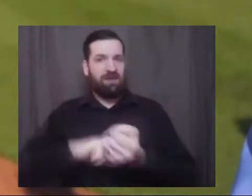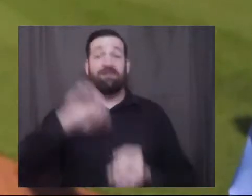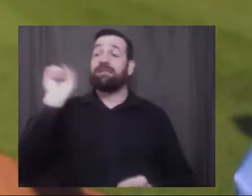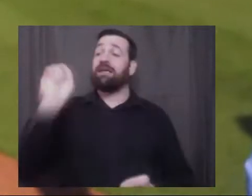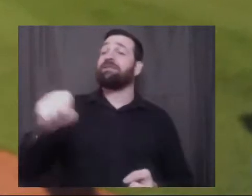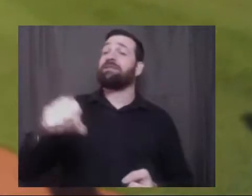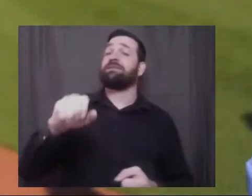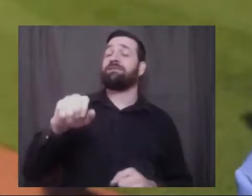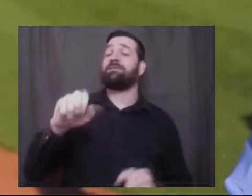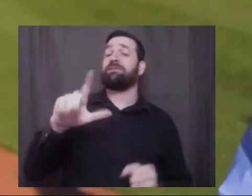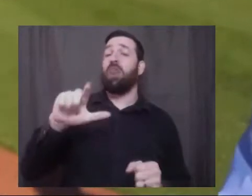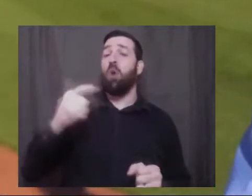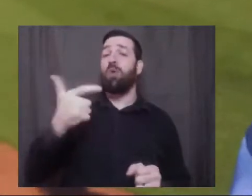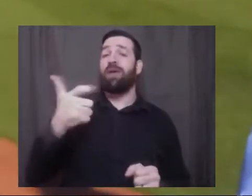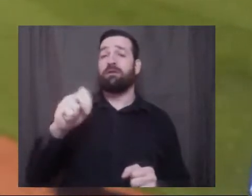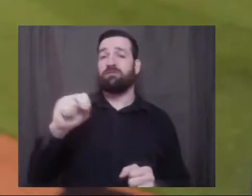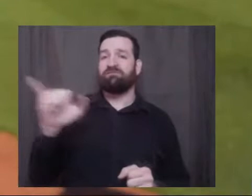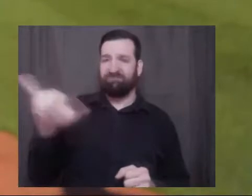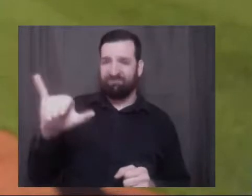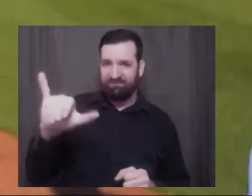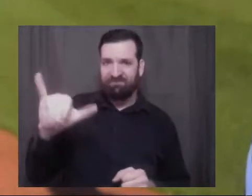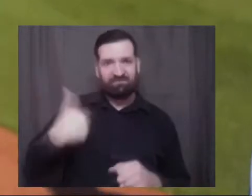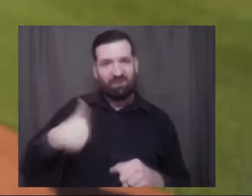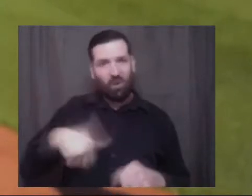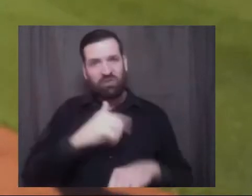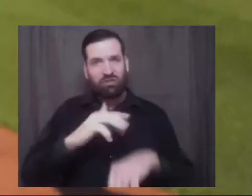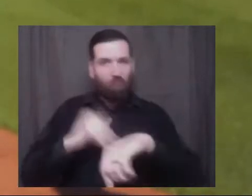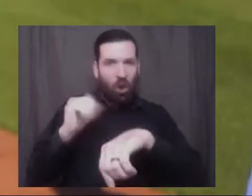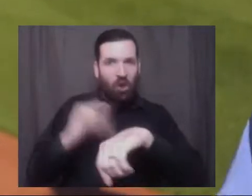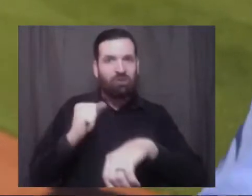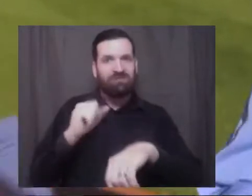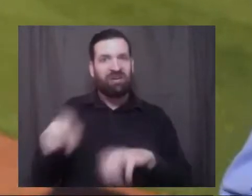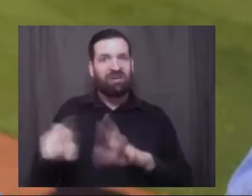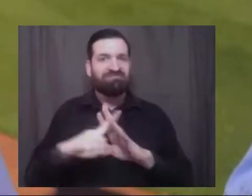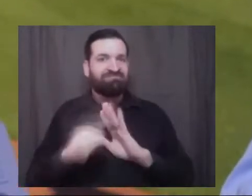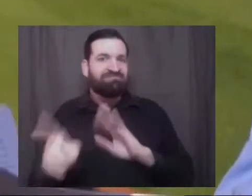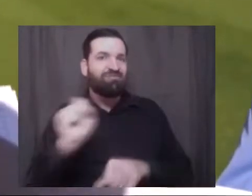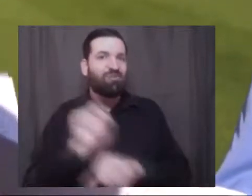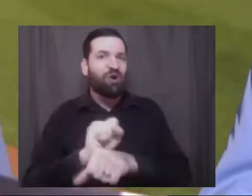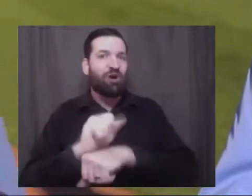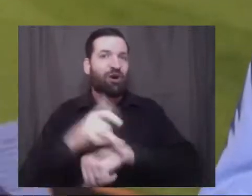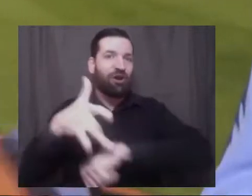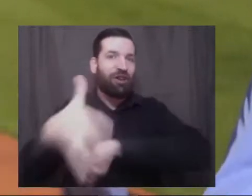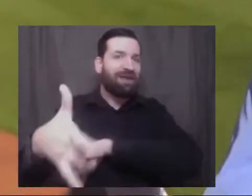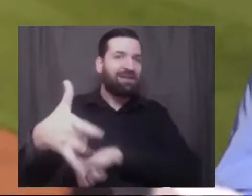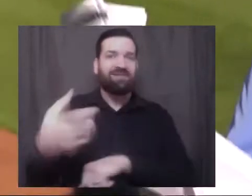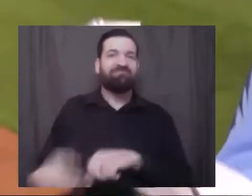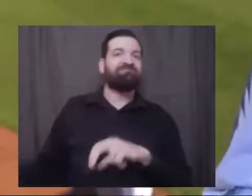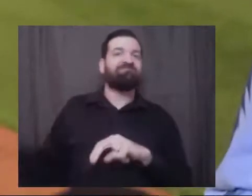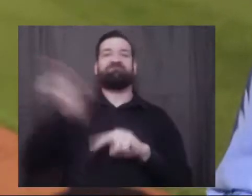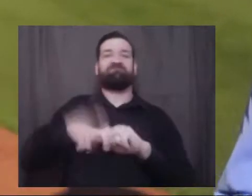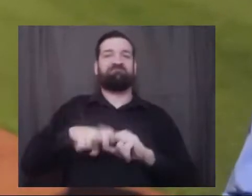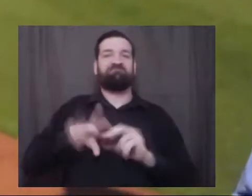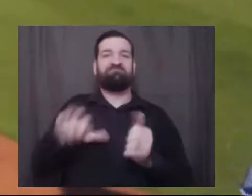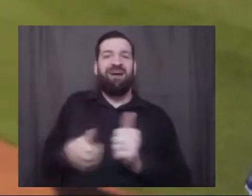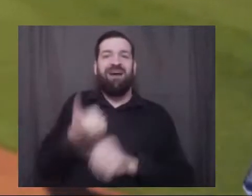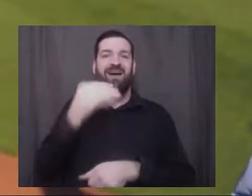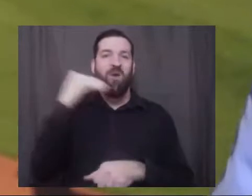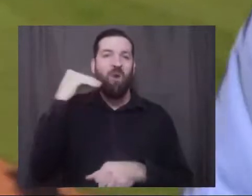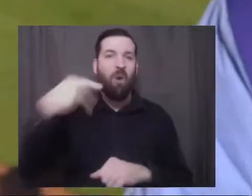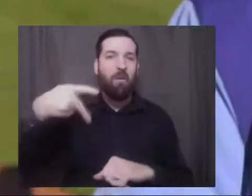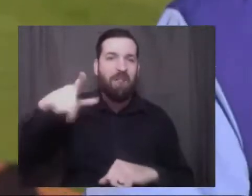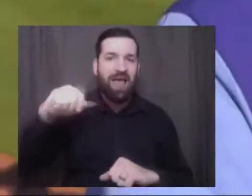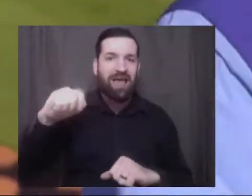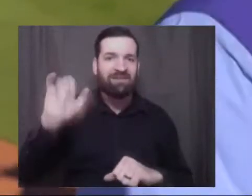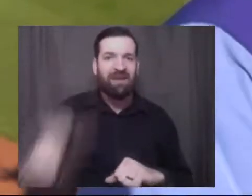when we all got spoiled and we got to sneak out of work a little early and go sit behind home plate. That was really super cool, so I'm